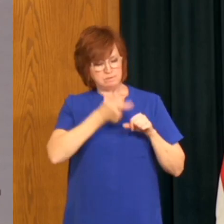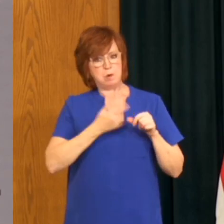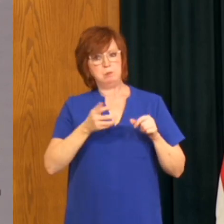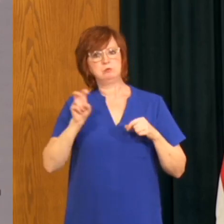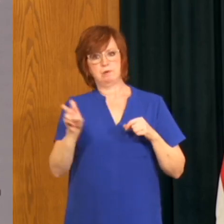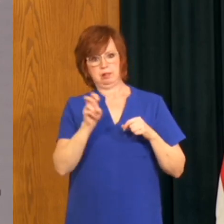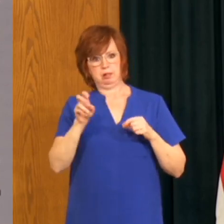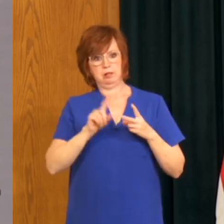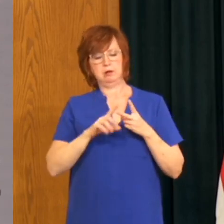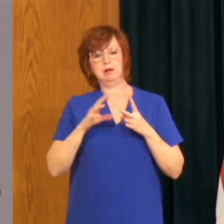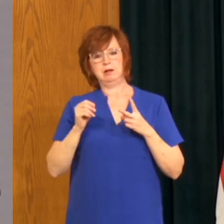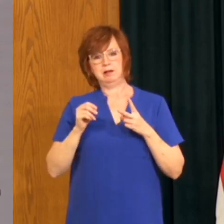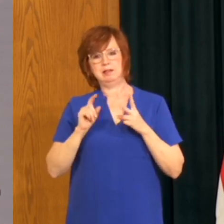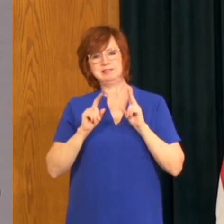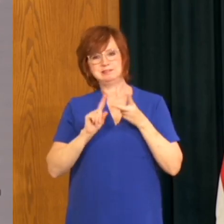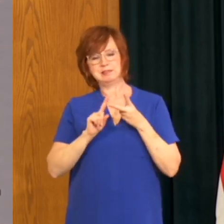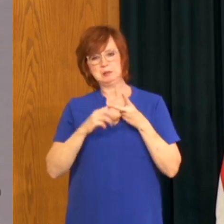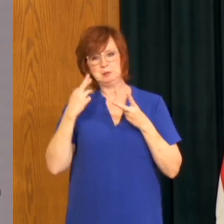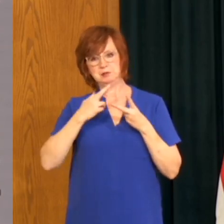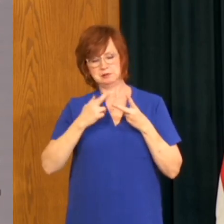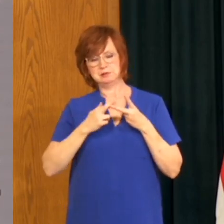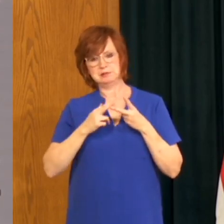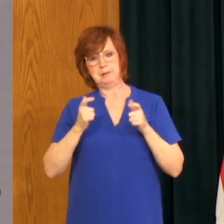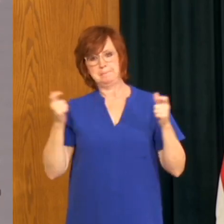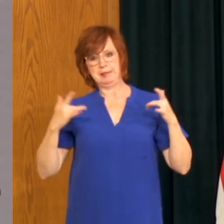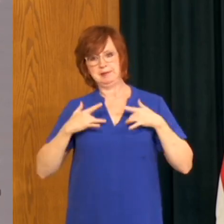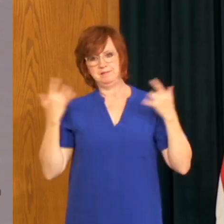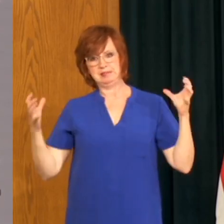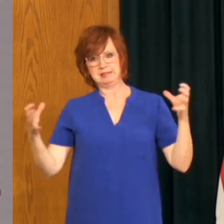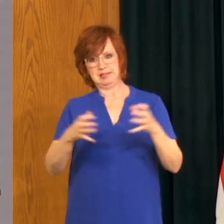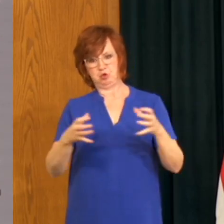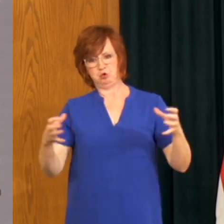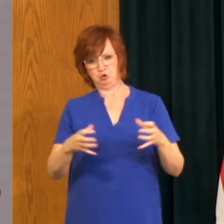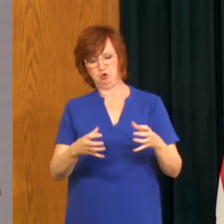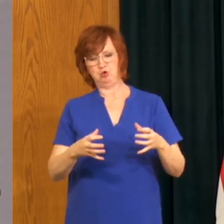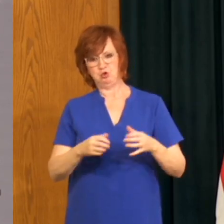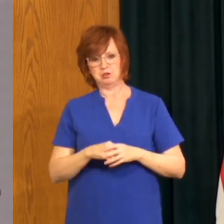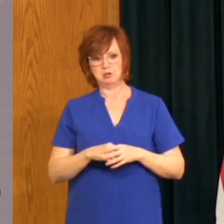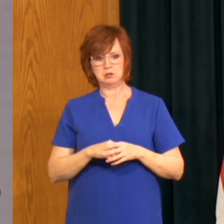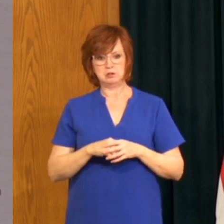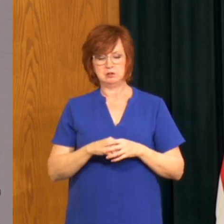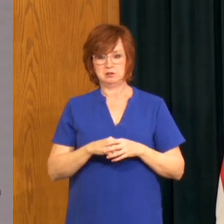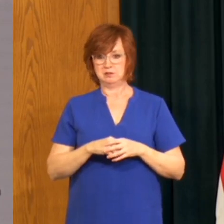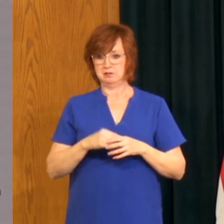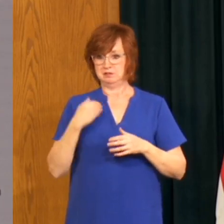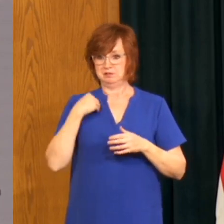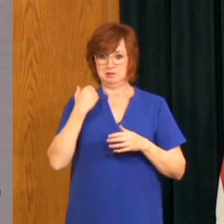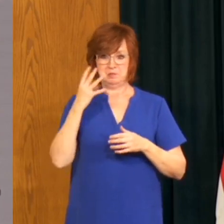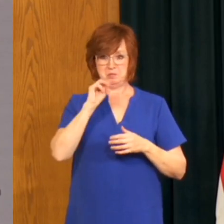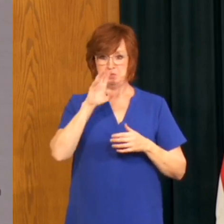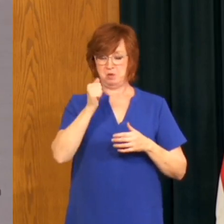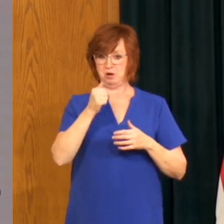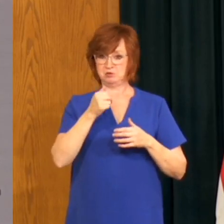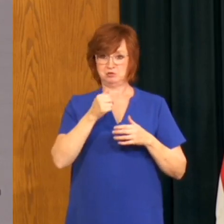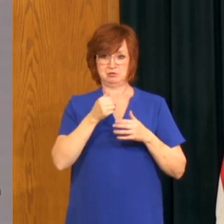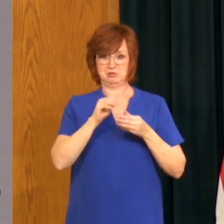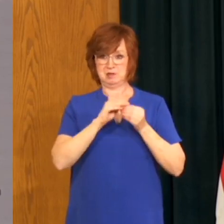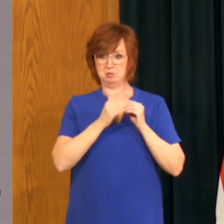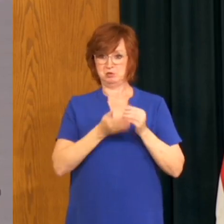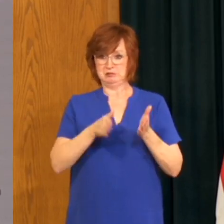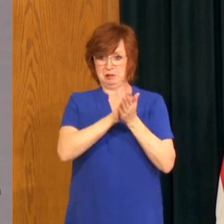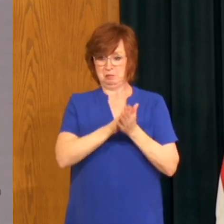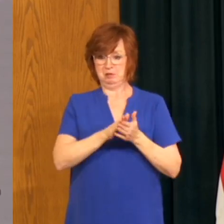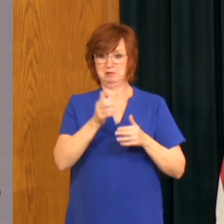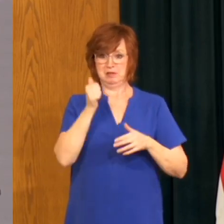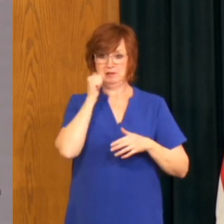the curve, you can see that we were doubling our cases every 2 to 3 days. In Saskatchewan, mostly initially